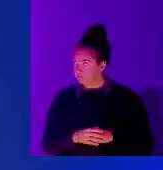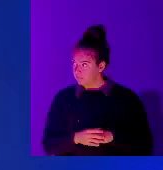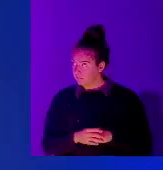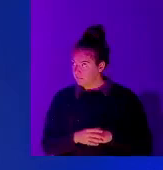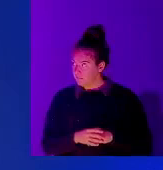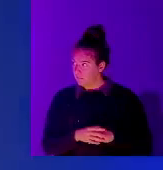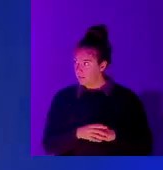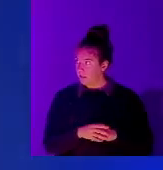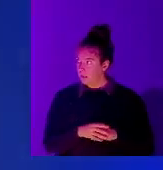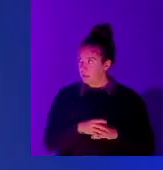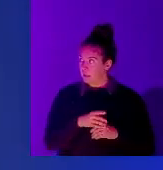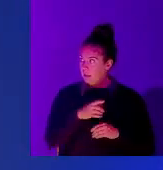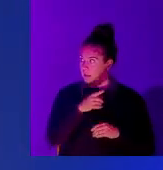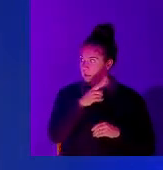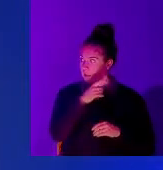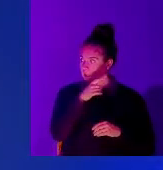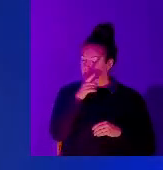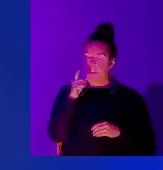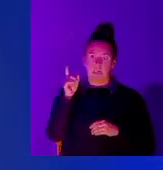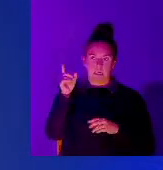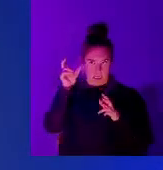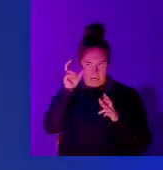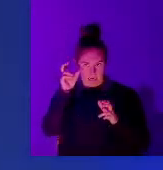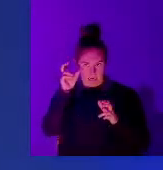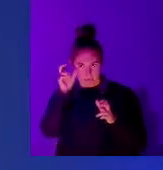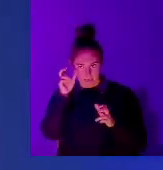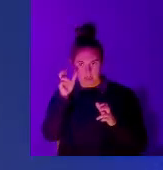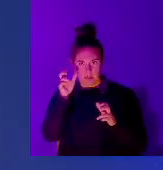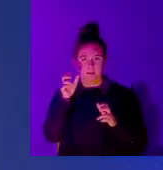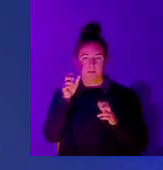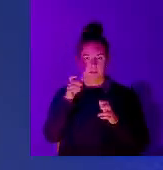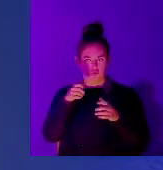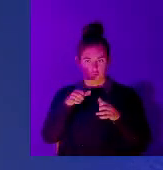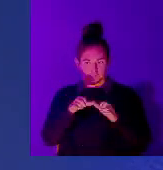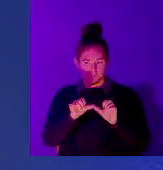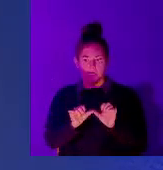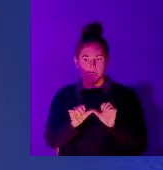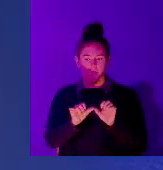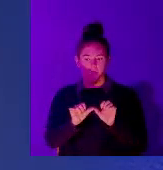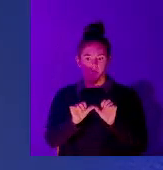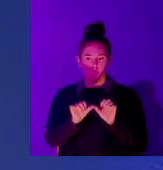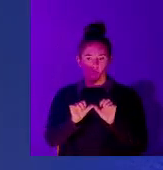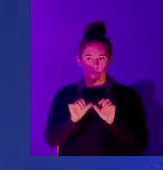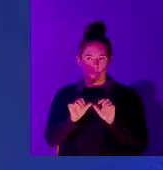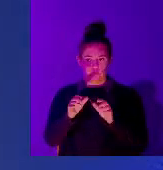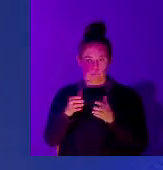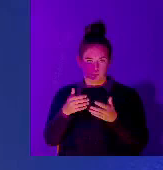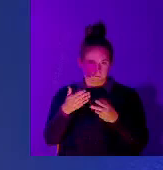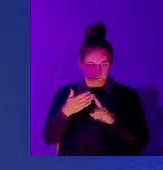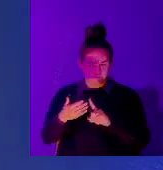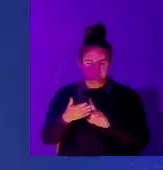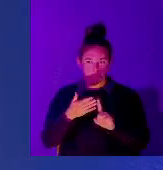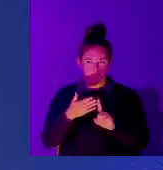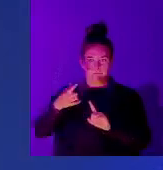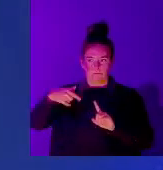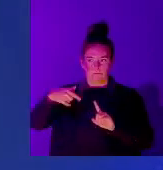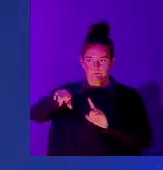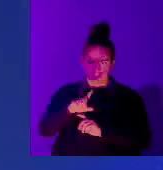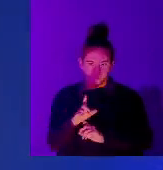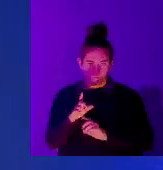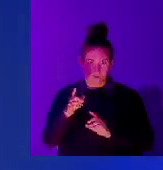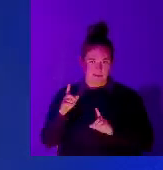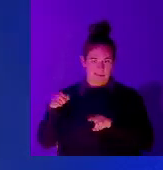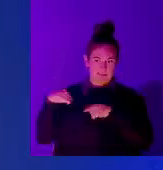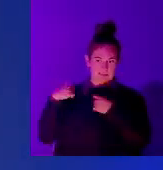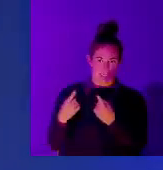as Lucifer in Isaiah 14:12. In Christ's wilderness temptations, the devil,